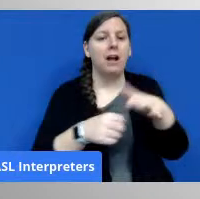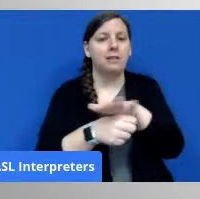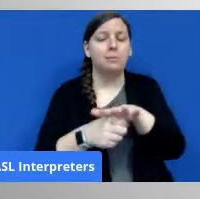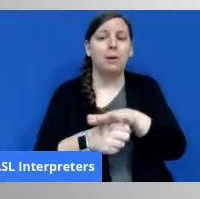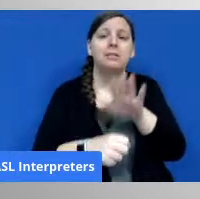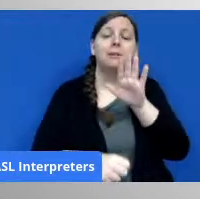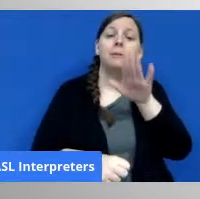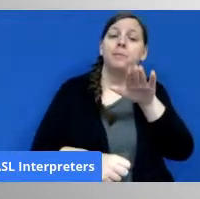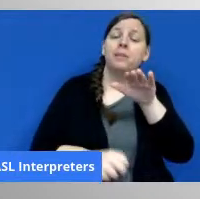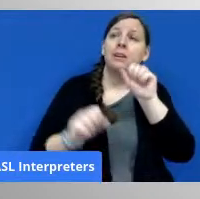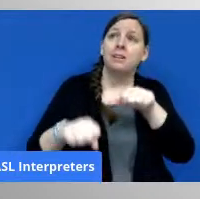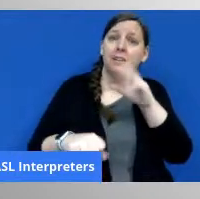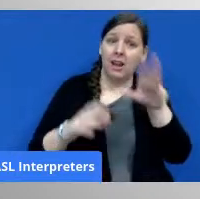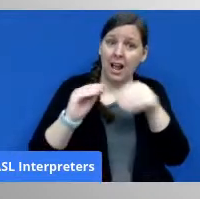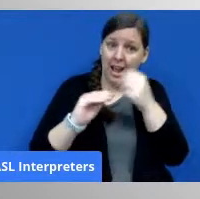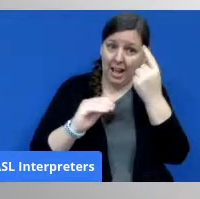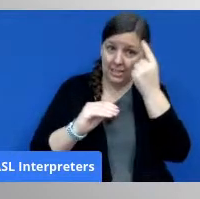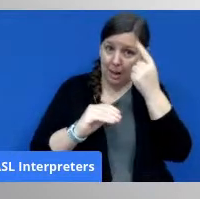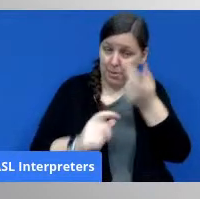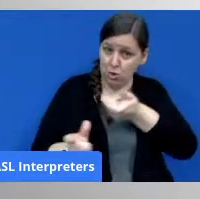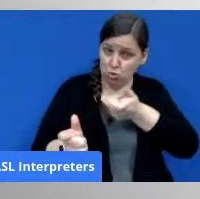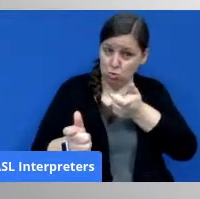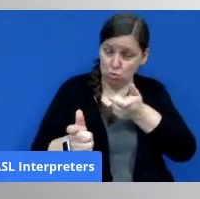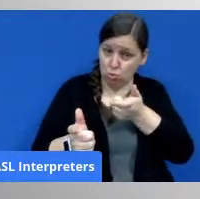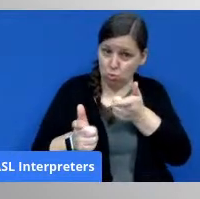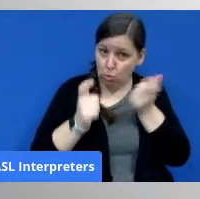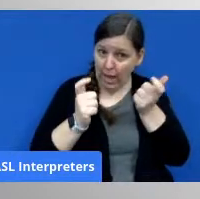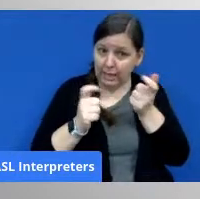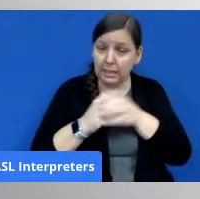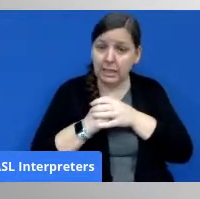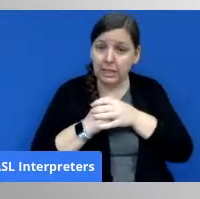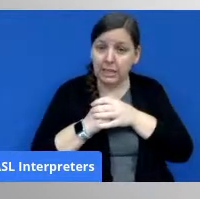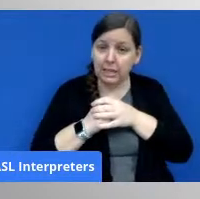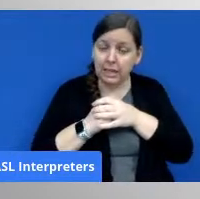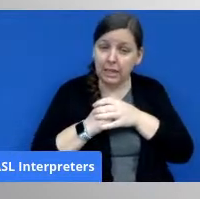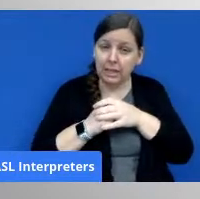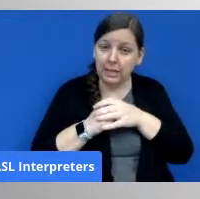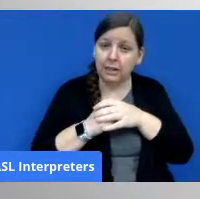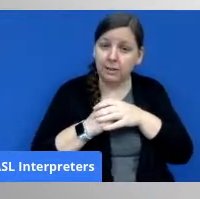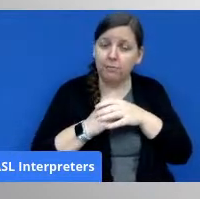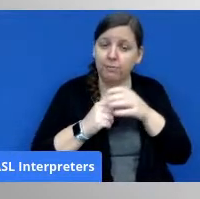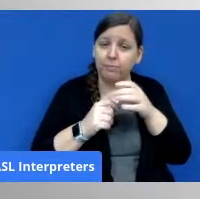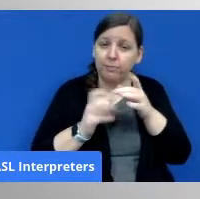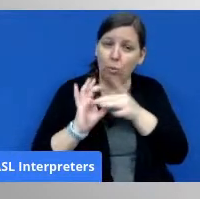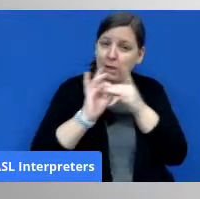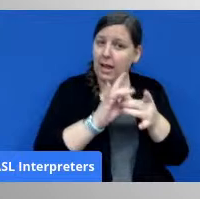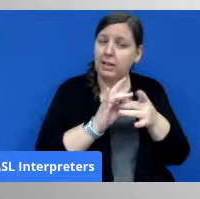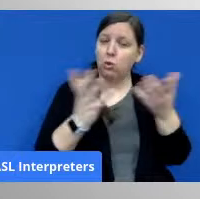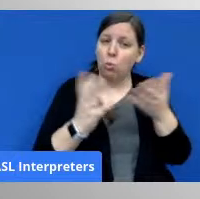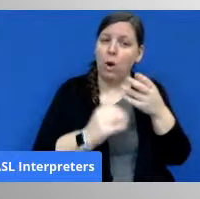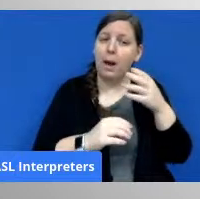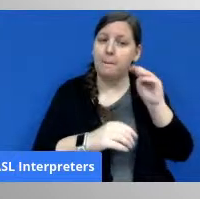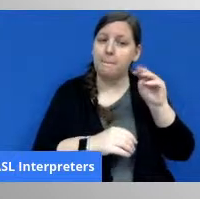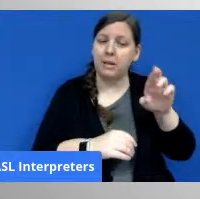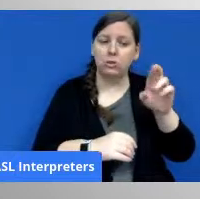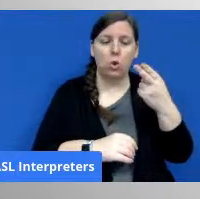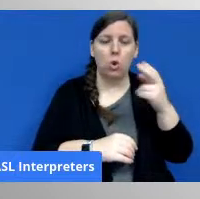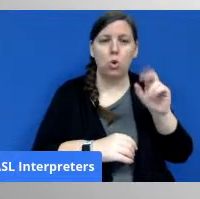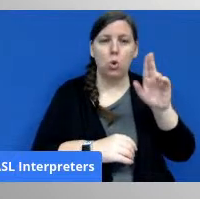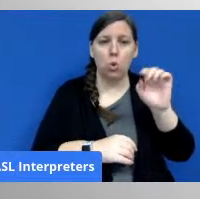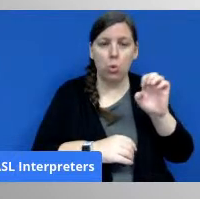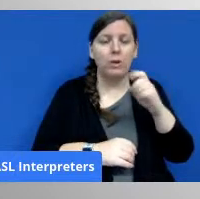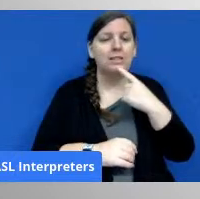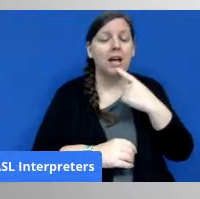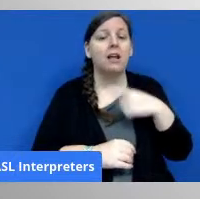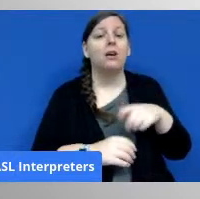quickly to sort of to what Mr. Hu just said, with the library being right